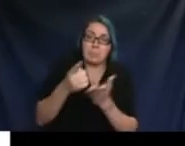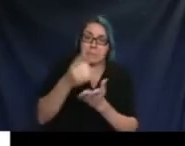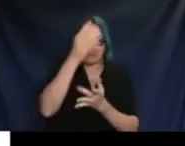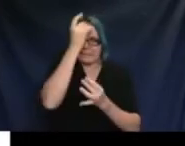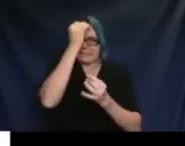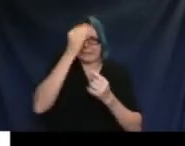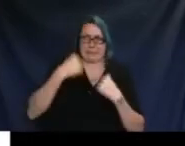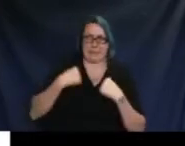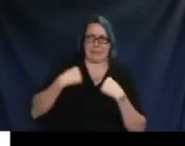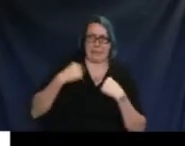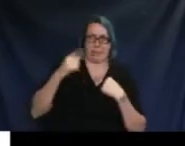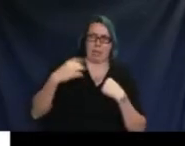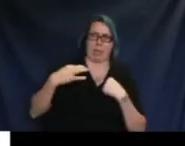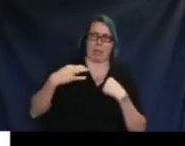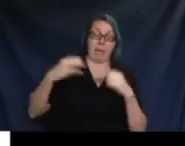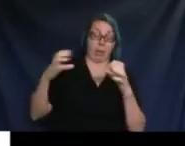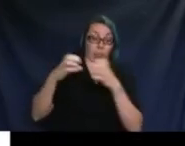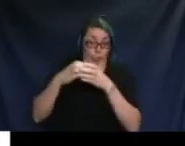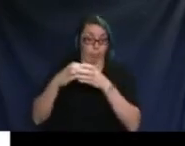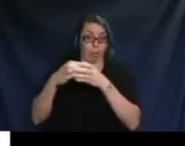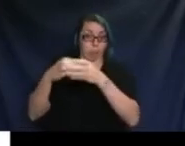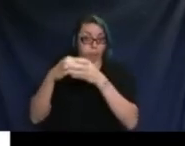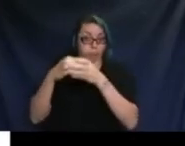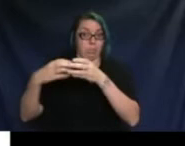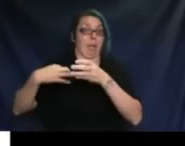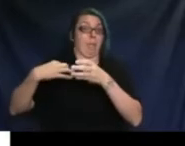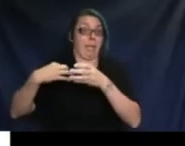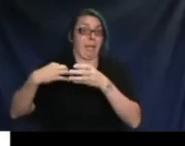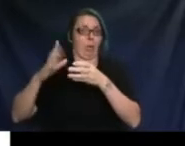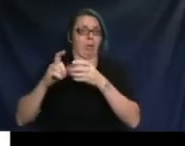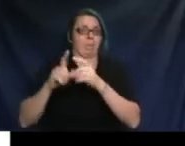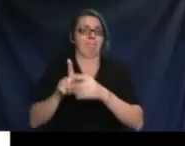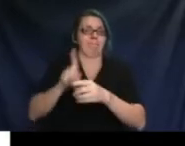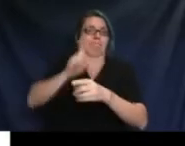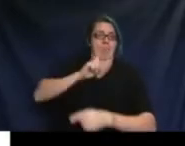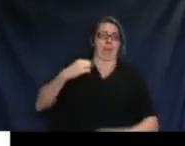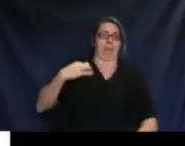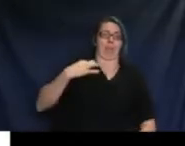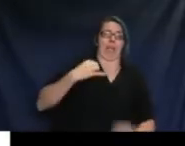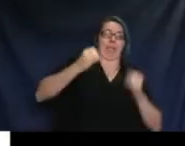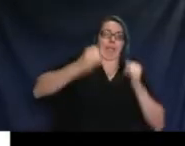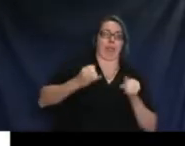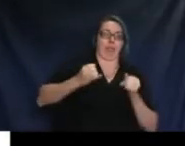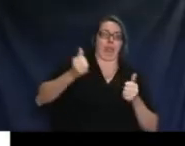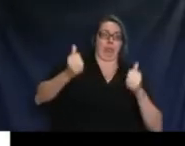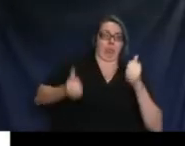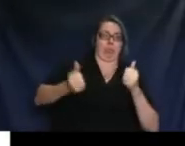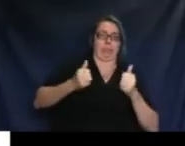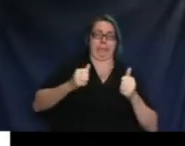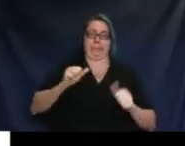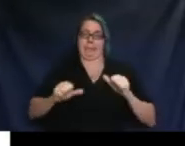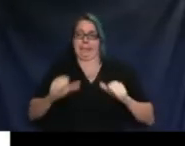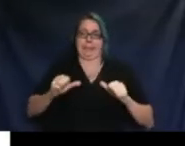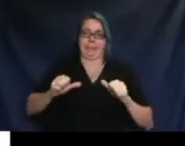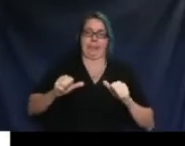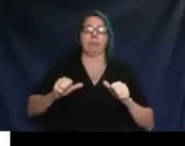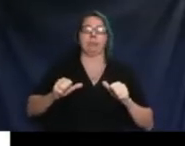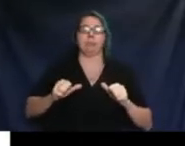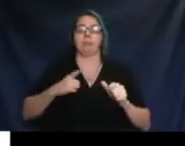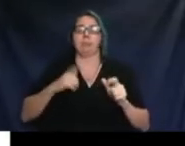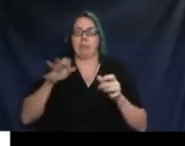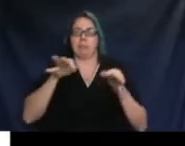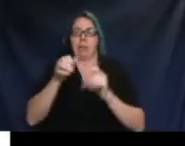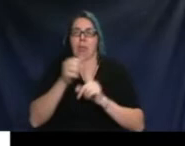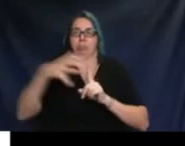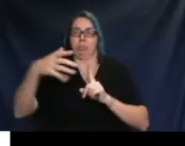not to form a collective. And I want to just give you a tiny bit more information that might help you make that decision right now.